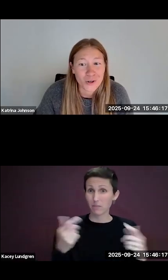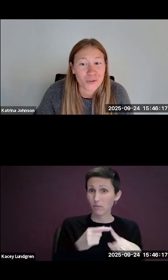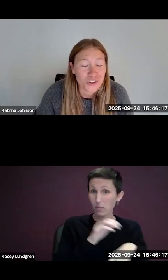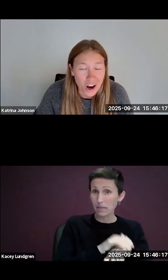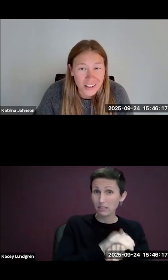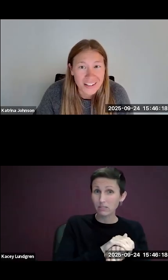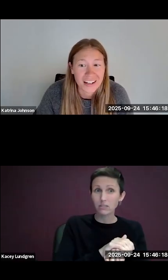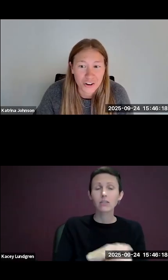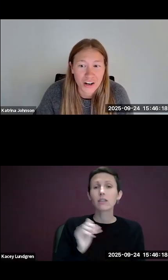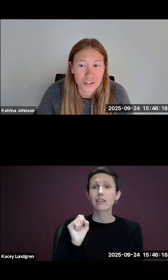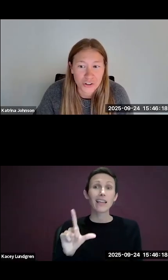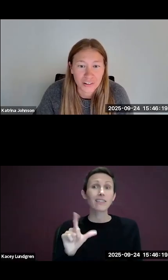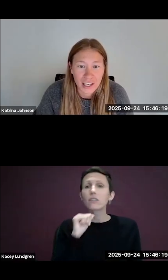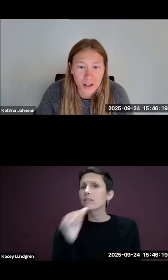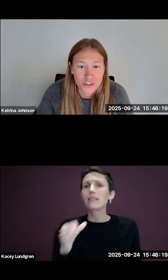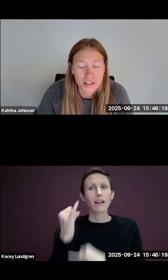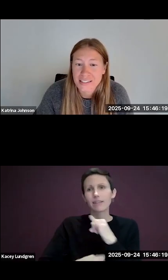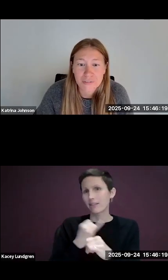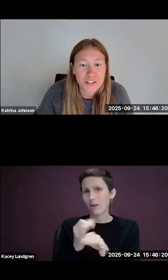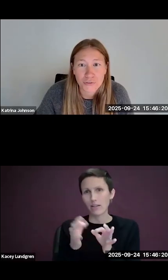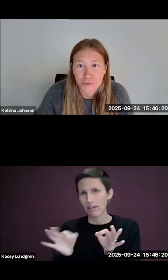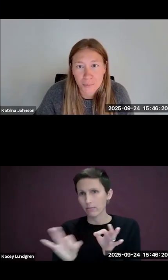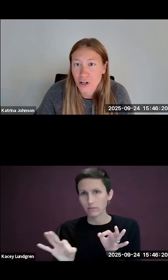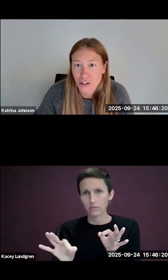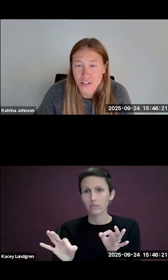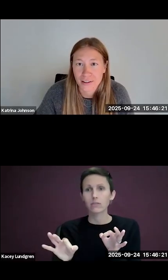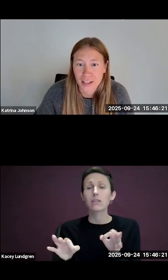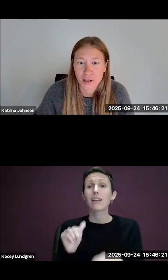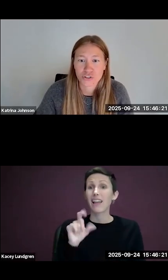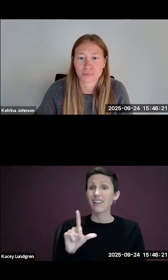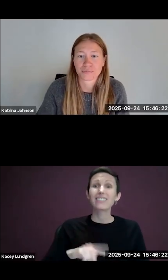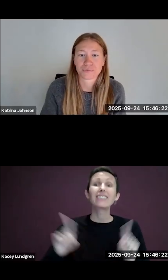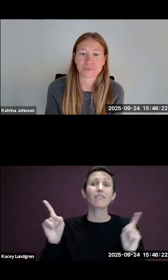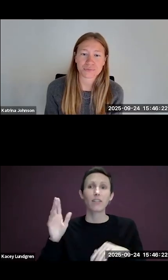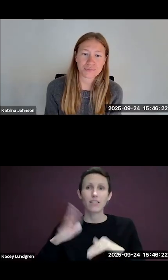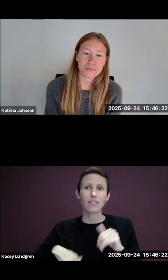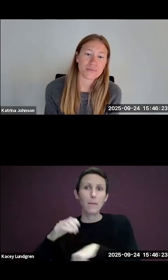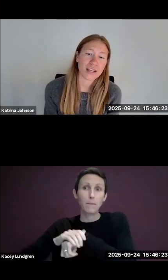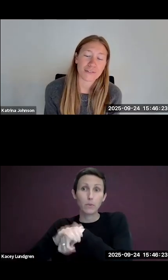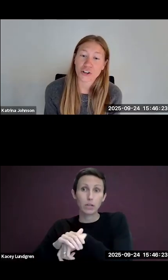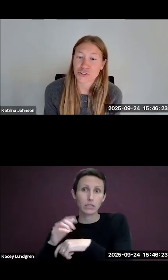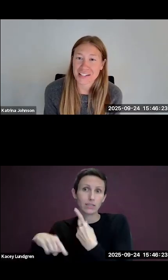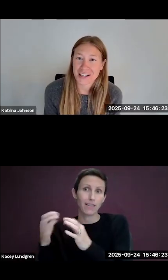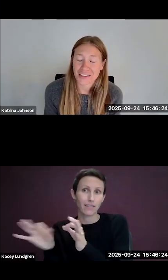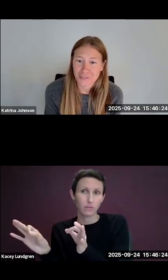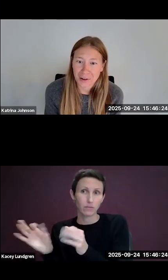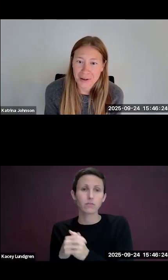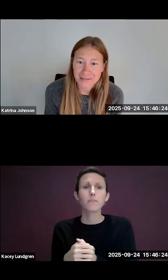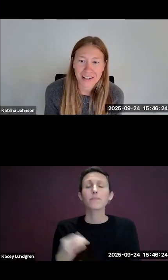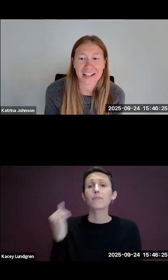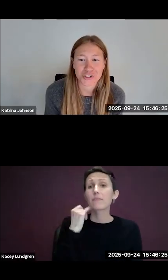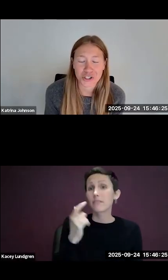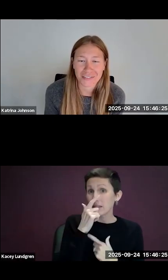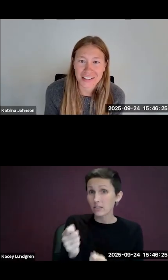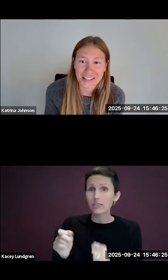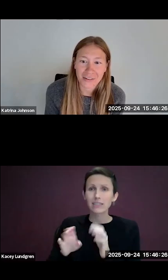is also not an international language. It's even different from British Sign Language. If you're interested in the